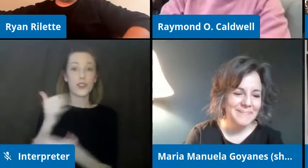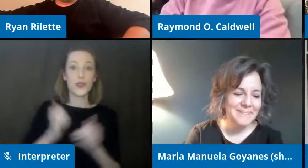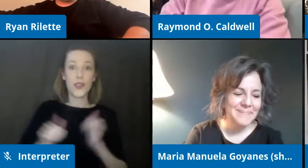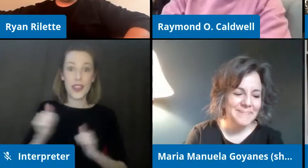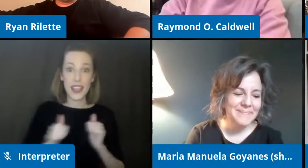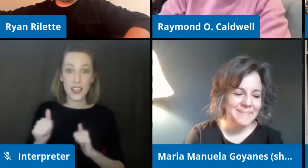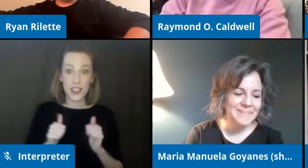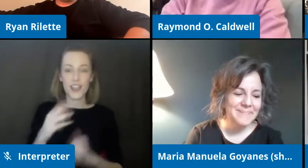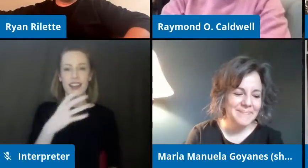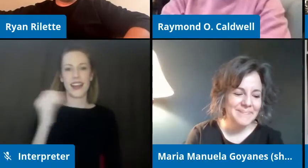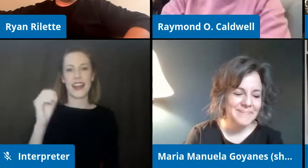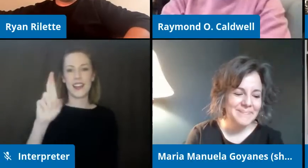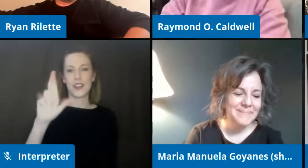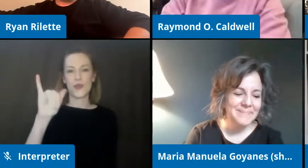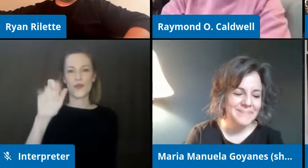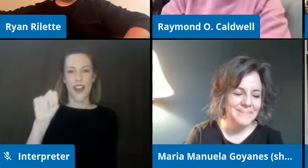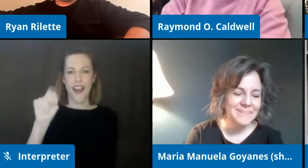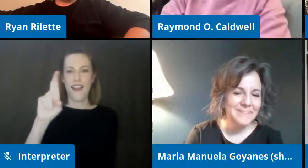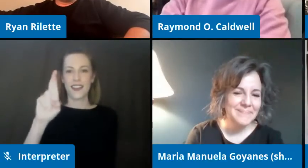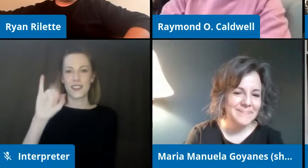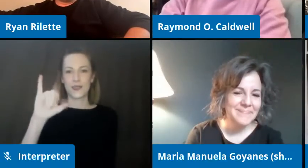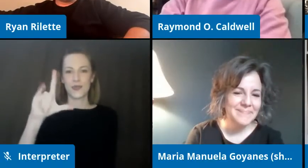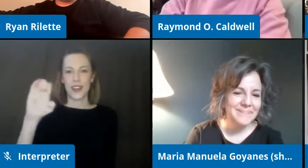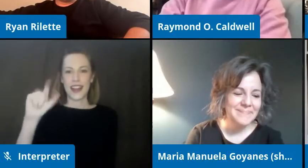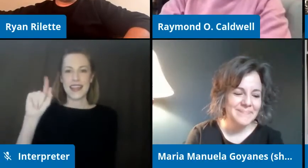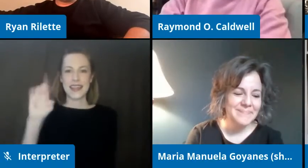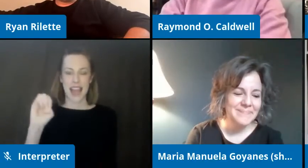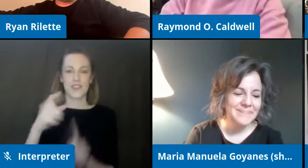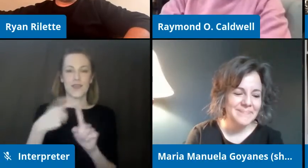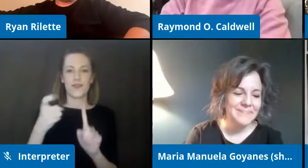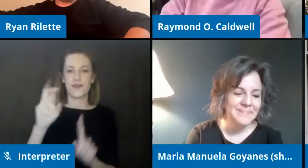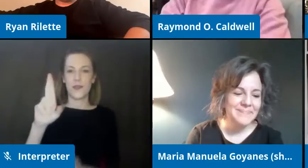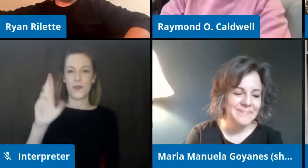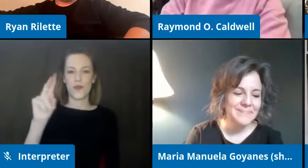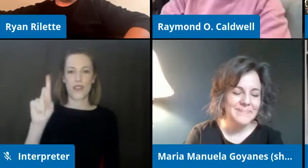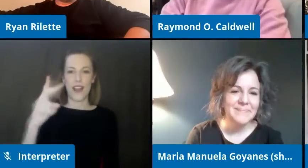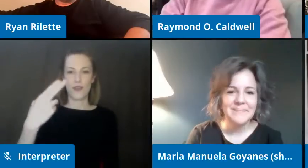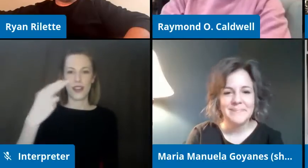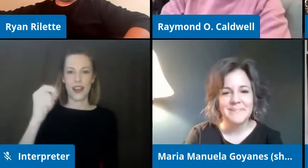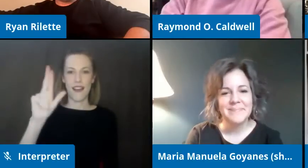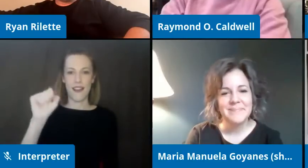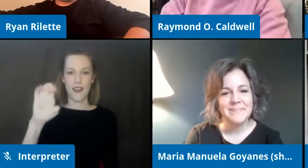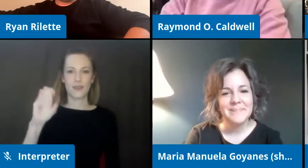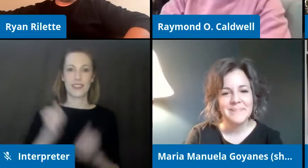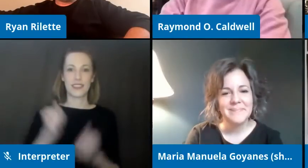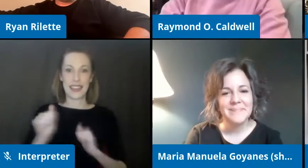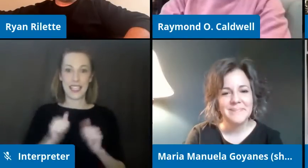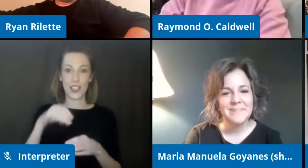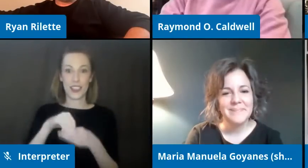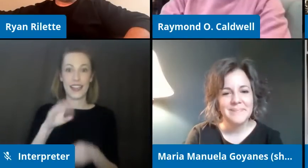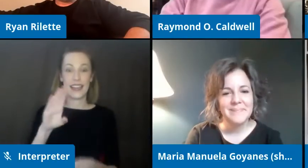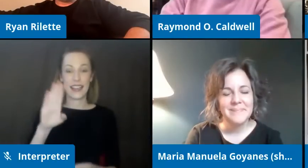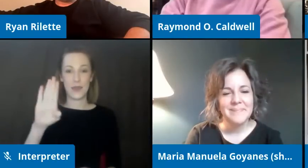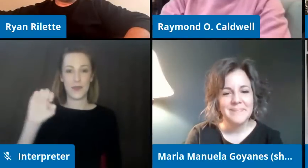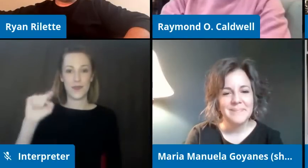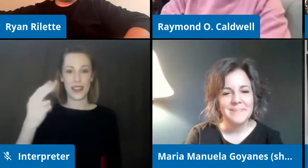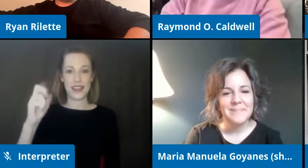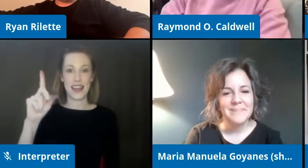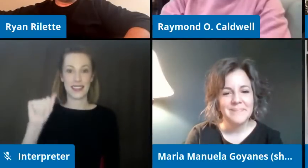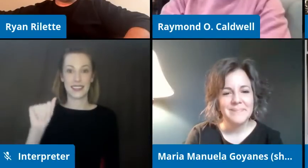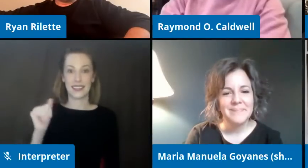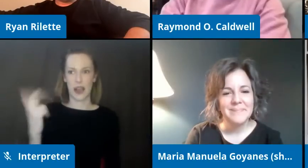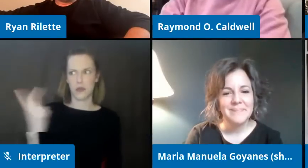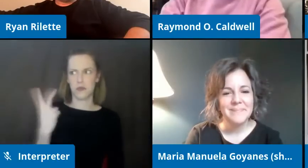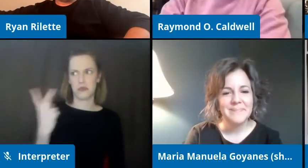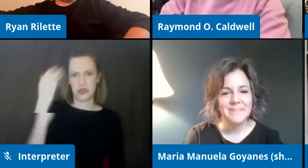And Ryan Rillette of Roundhouse Theater in Bethesda. Ryan and I go way, way back through the days of the National New Play Network, and now both